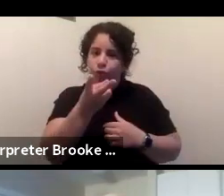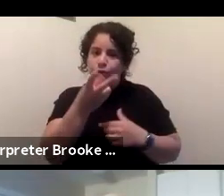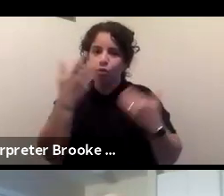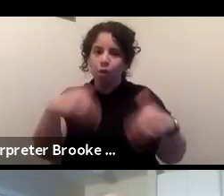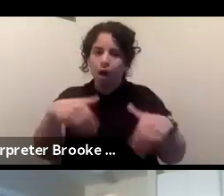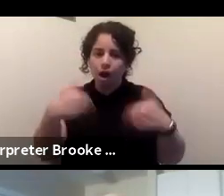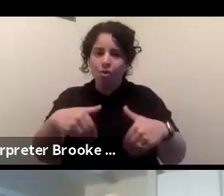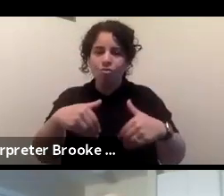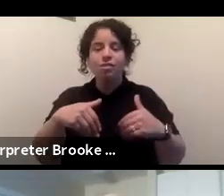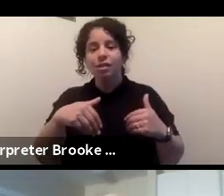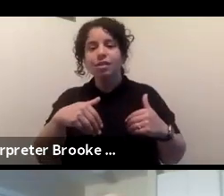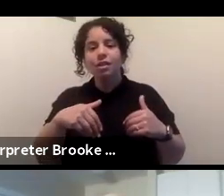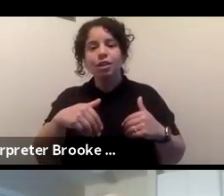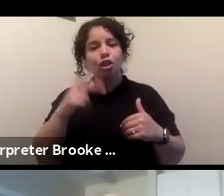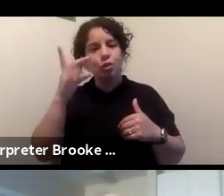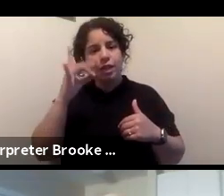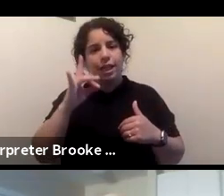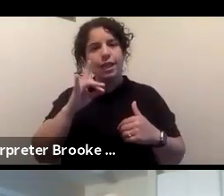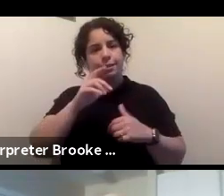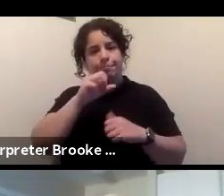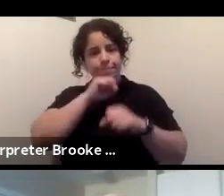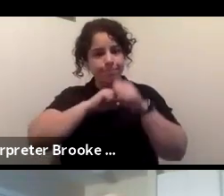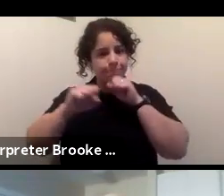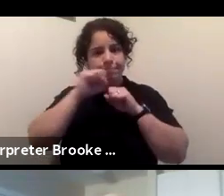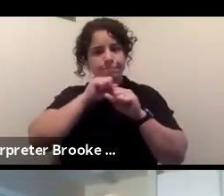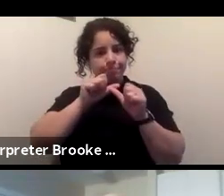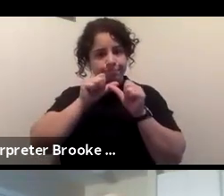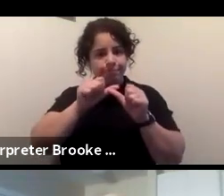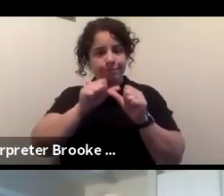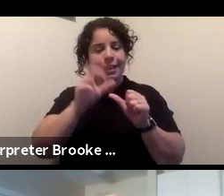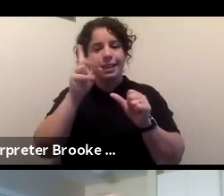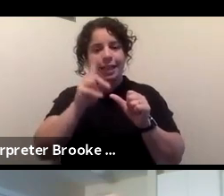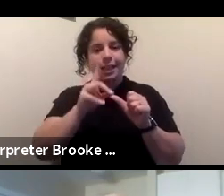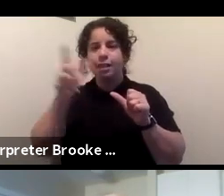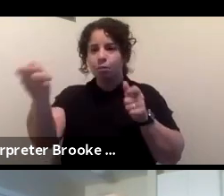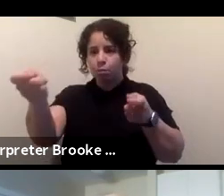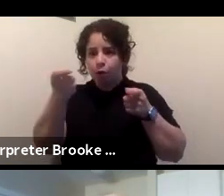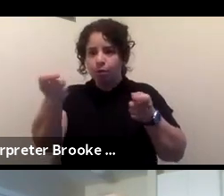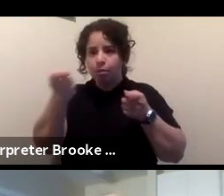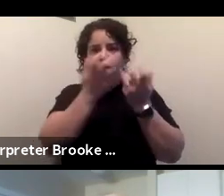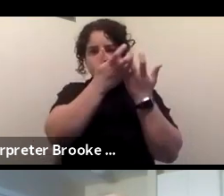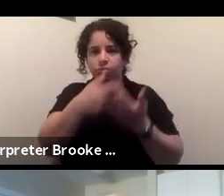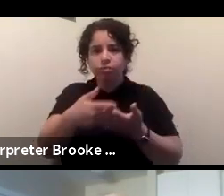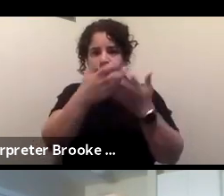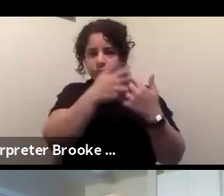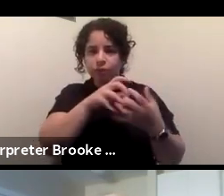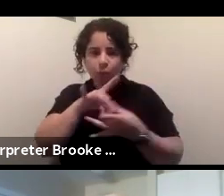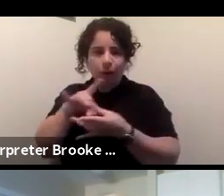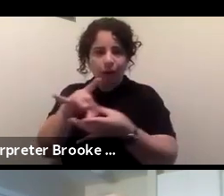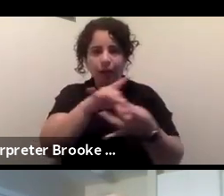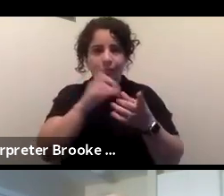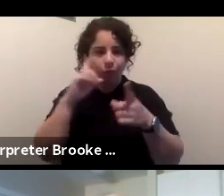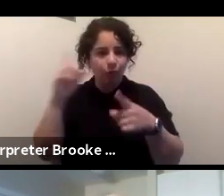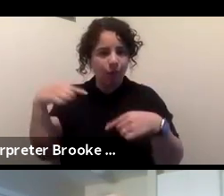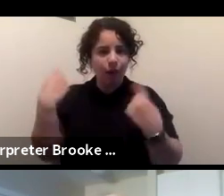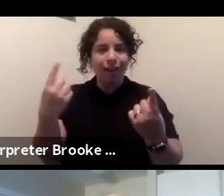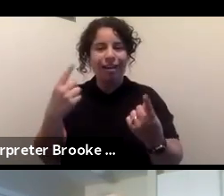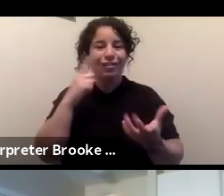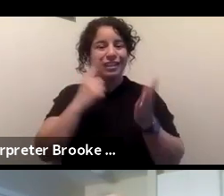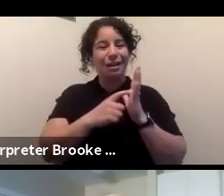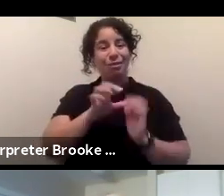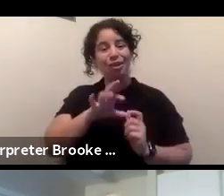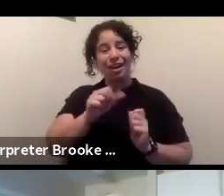have fearlessly managed to continue to organize us for so long. We were noticing in the text here, Claudia pointed out that you